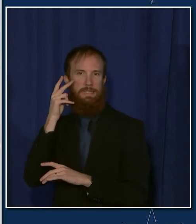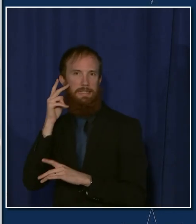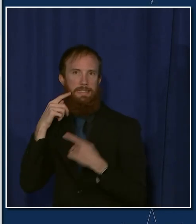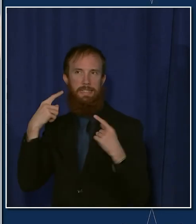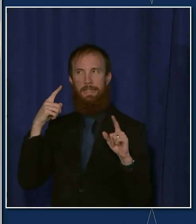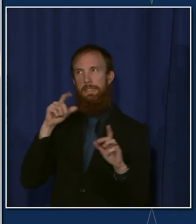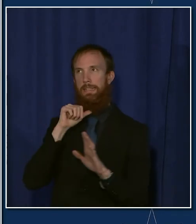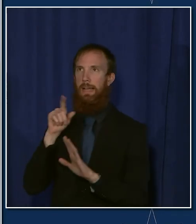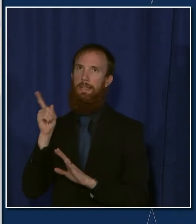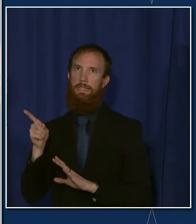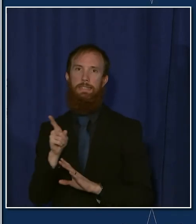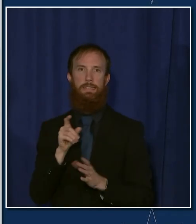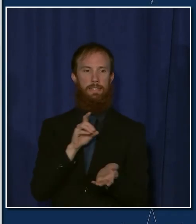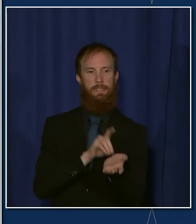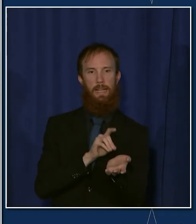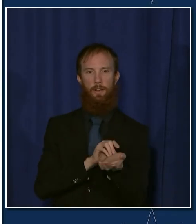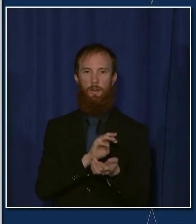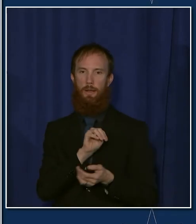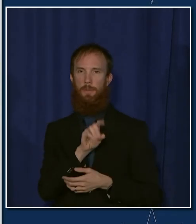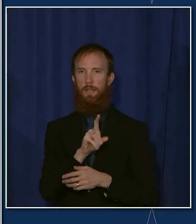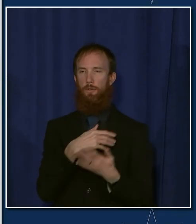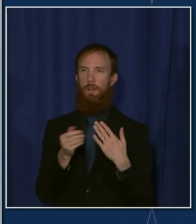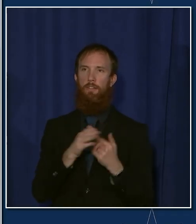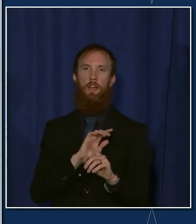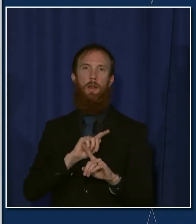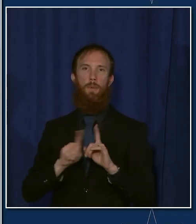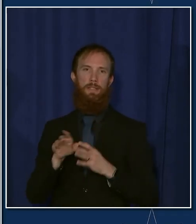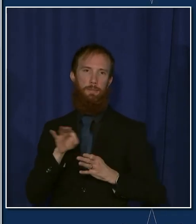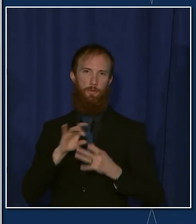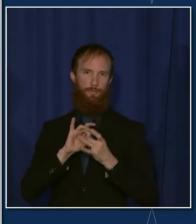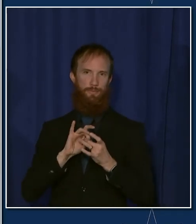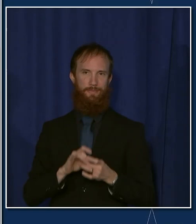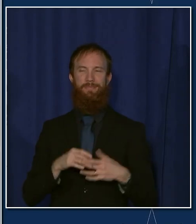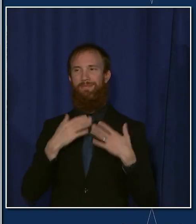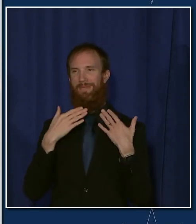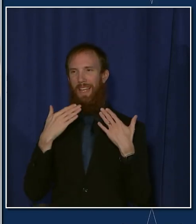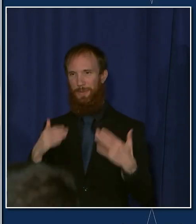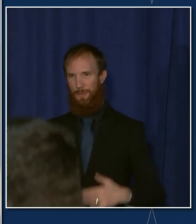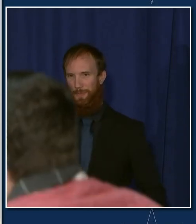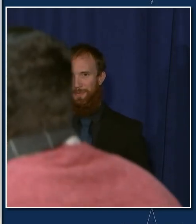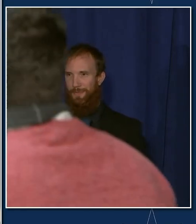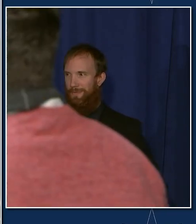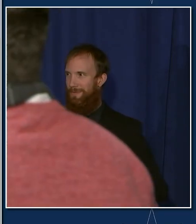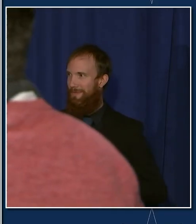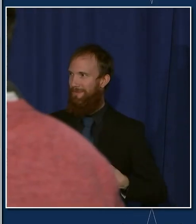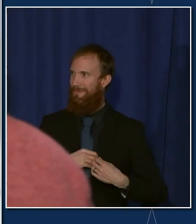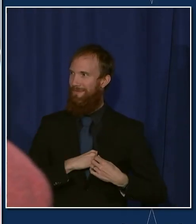MD and stuff like that. It's because of the spiritual leadership. Thank you. Sorry. Sorry.